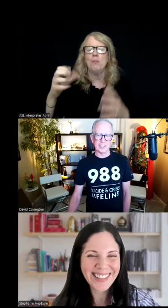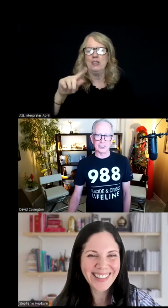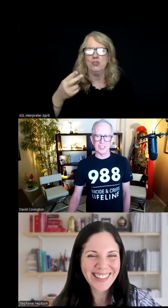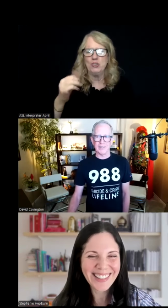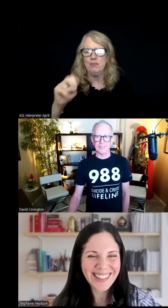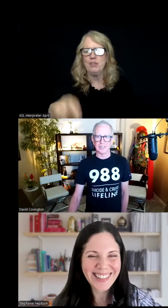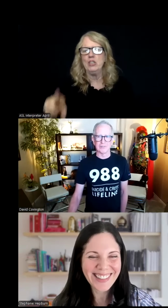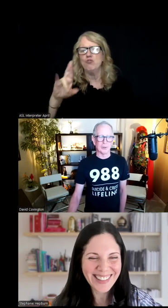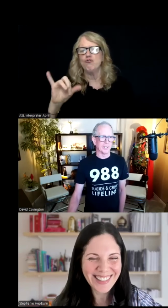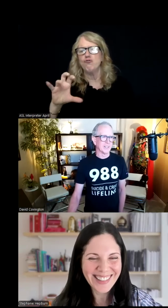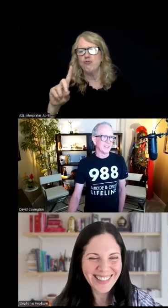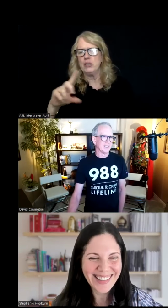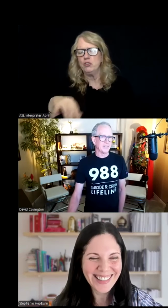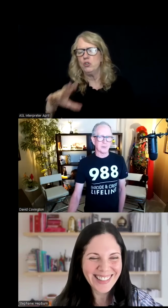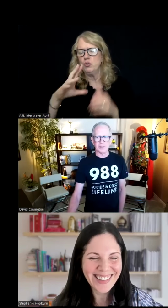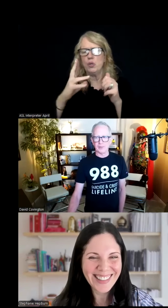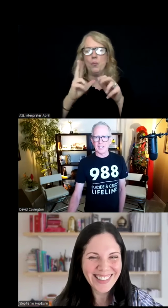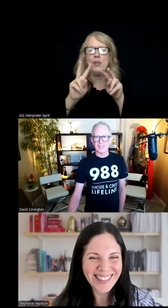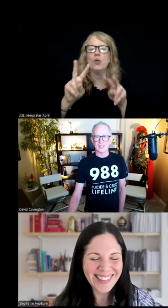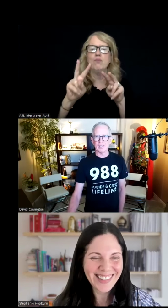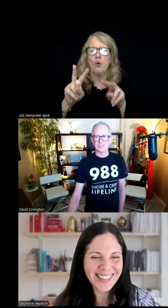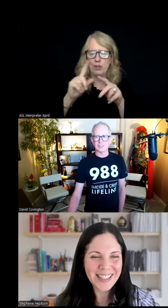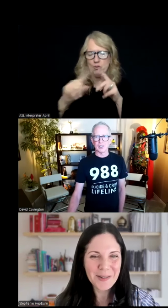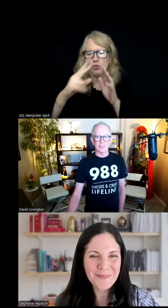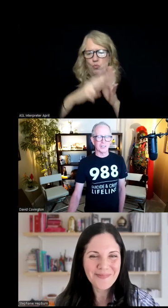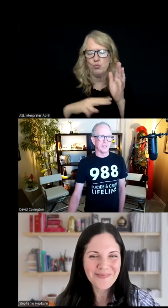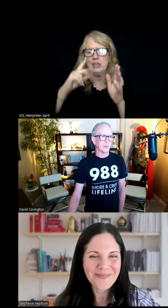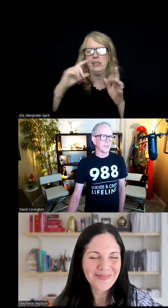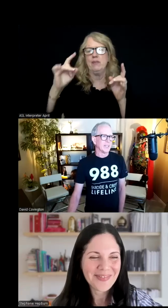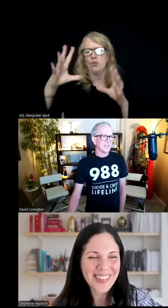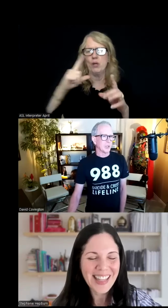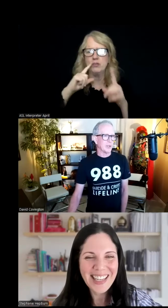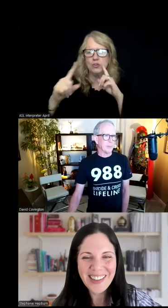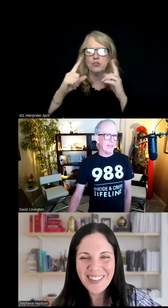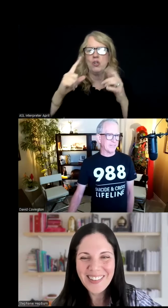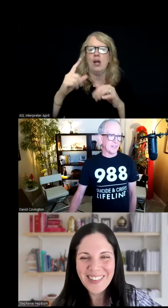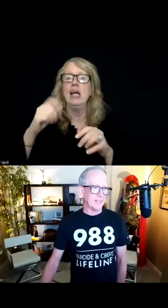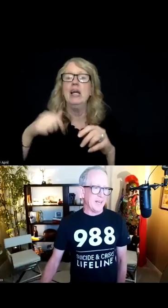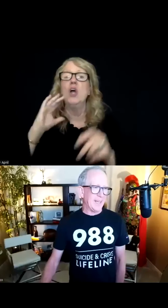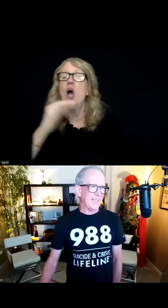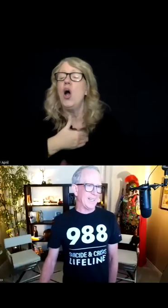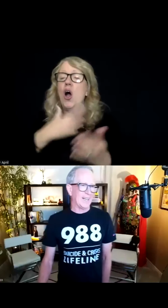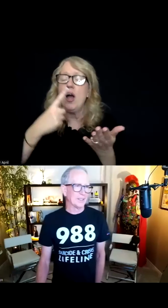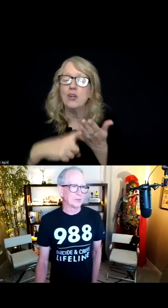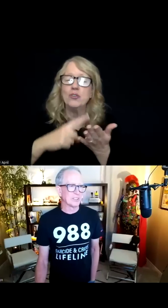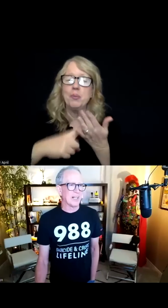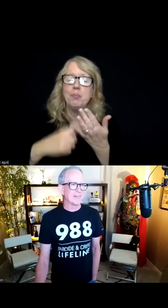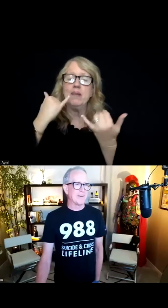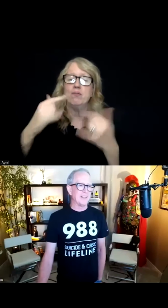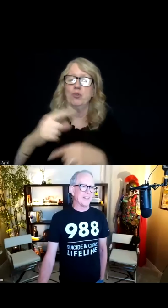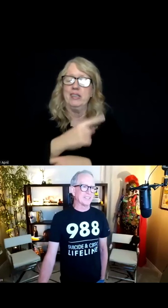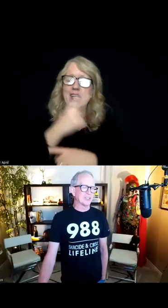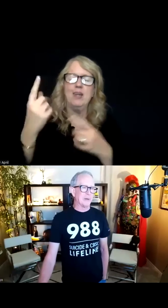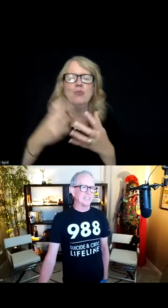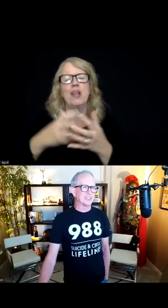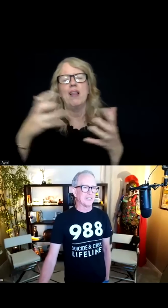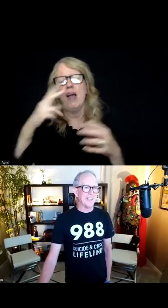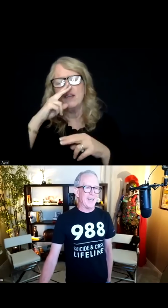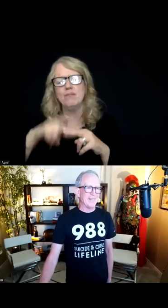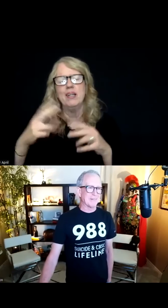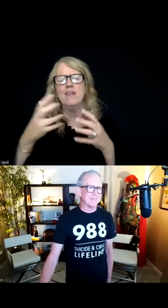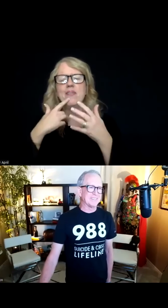Rich stuff, and look forward to everyone reading the Crisis Talk interview. So our debate for today, this was a lot of fun. Thanks so